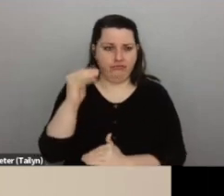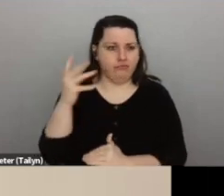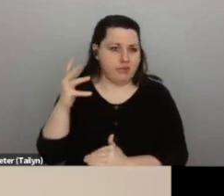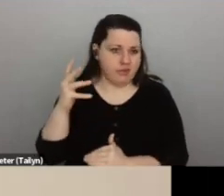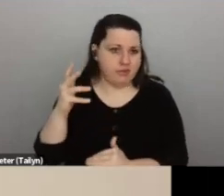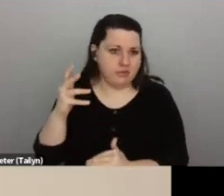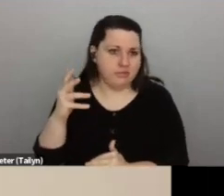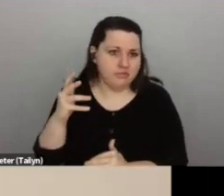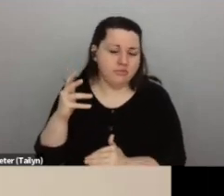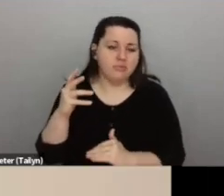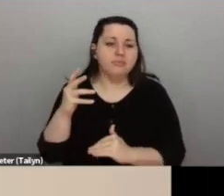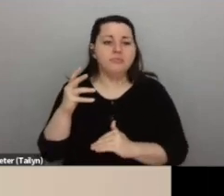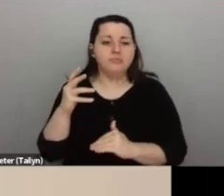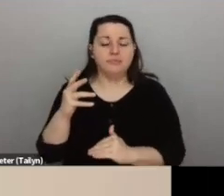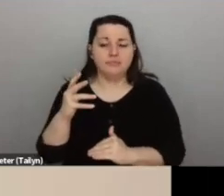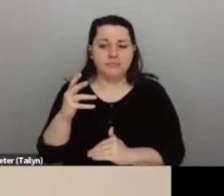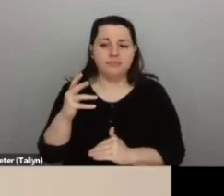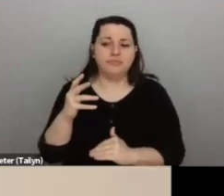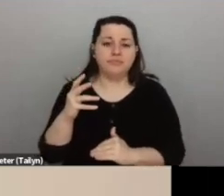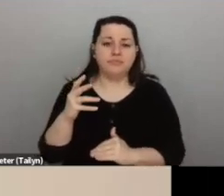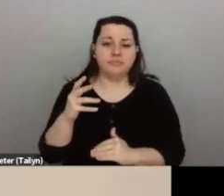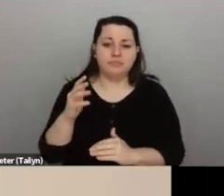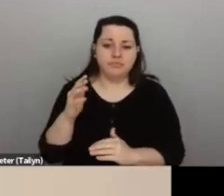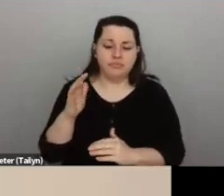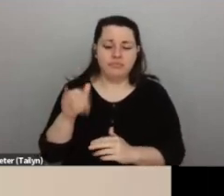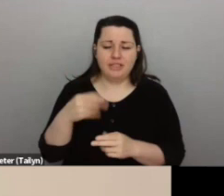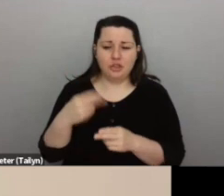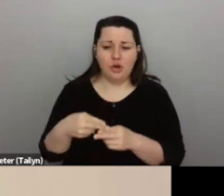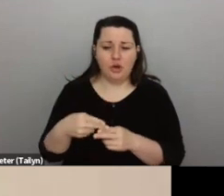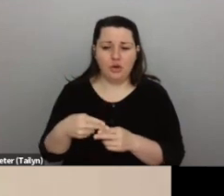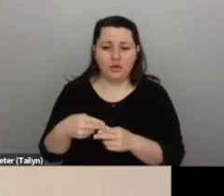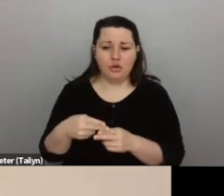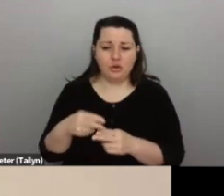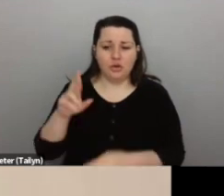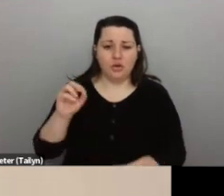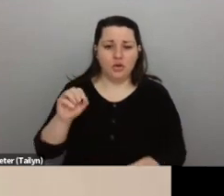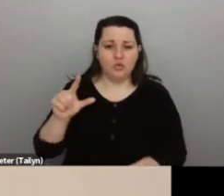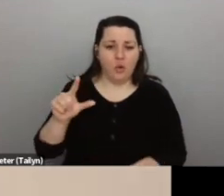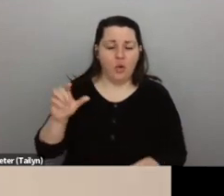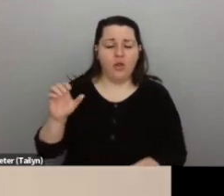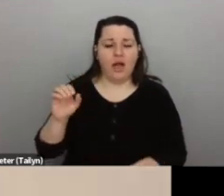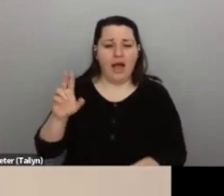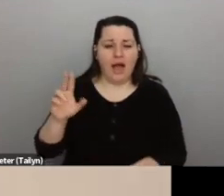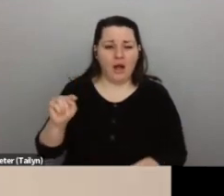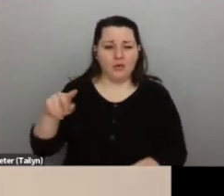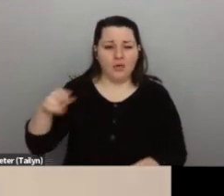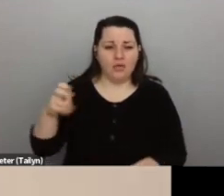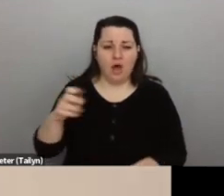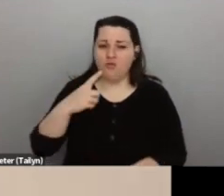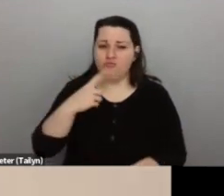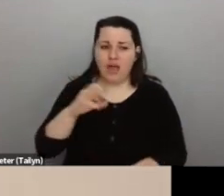as a starting place, that it is called Roll Out the Red Carpet, and it's a part of